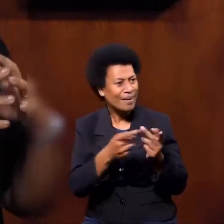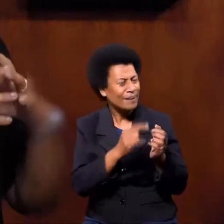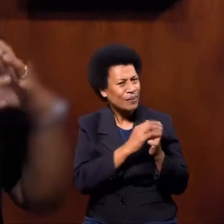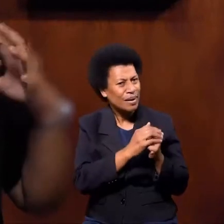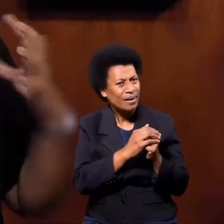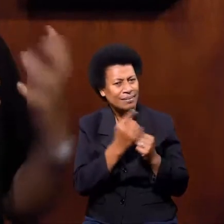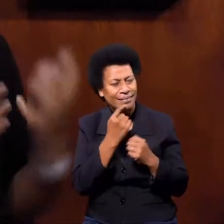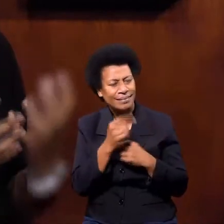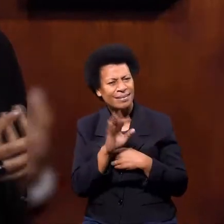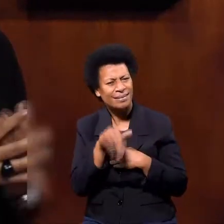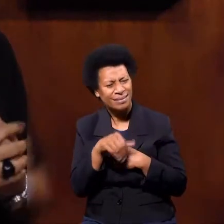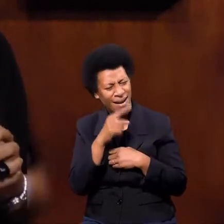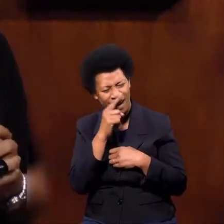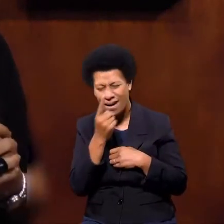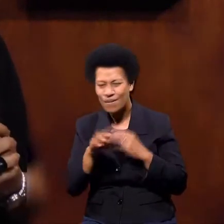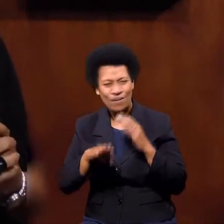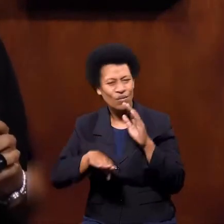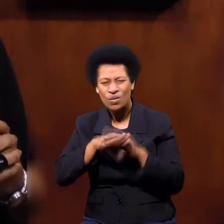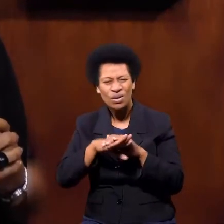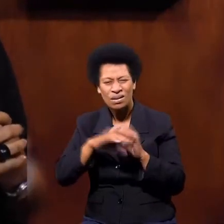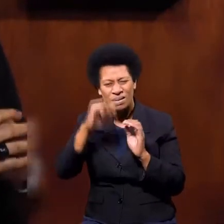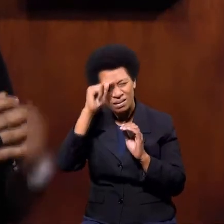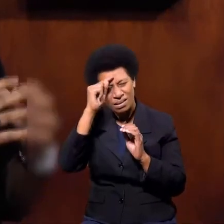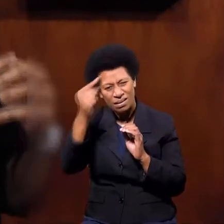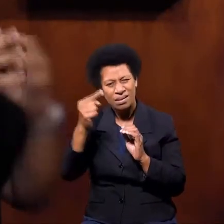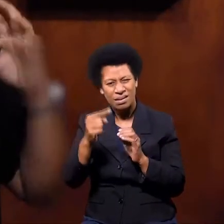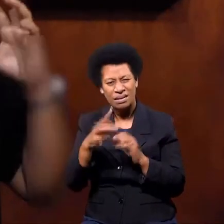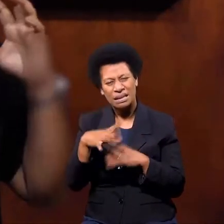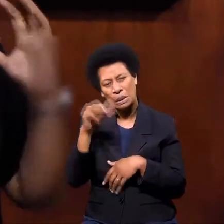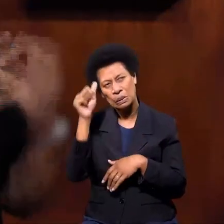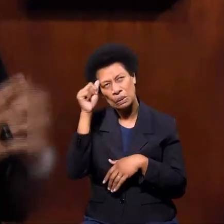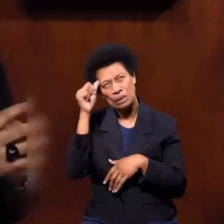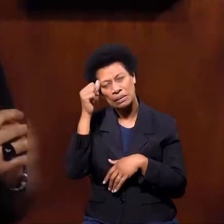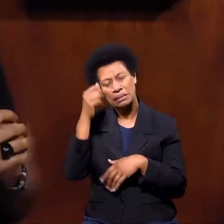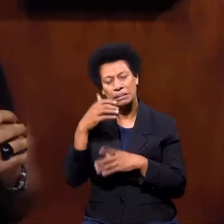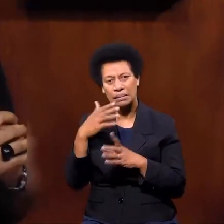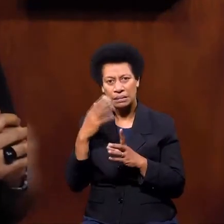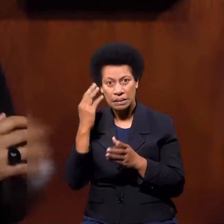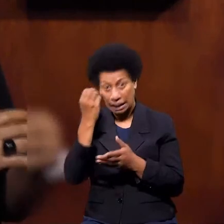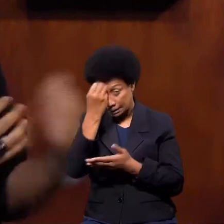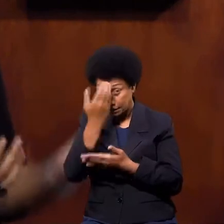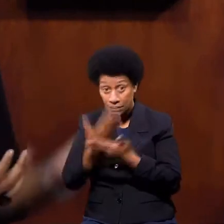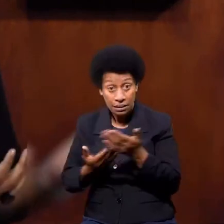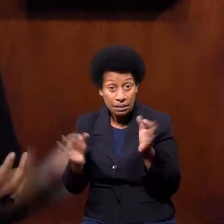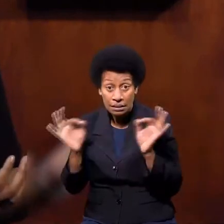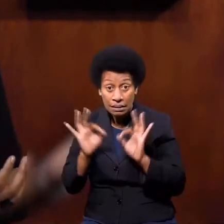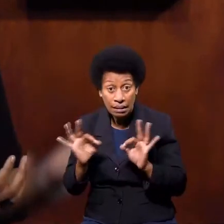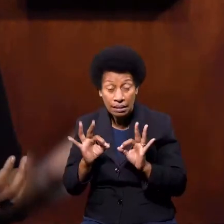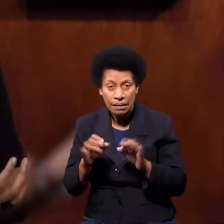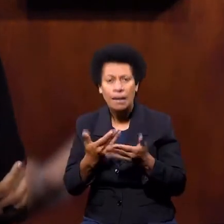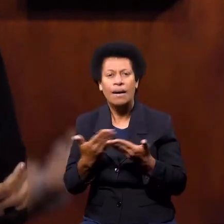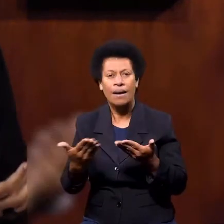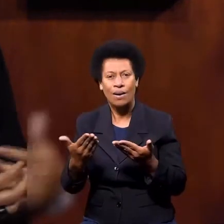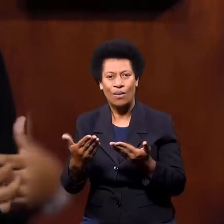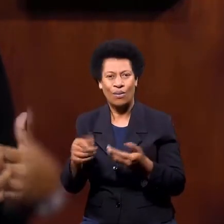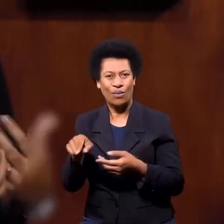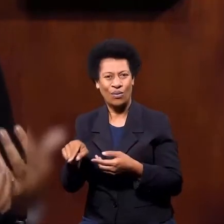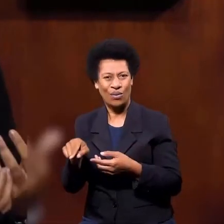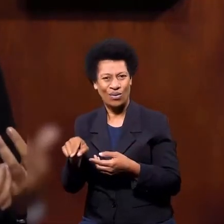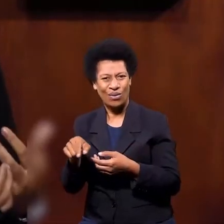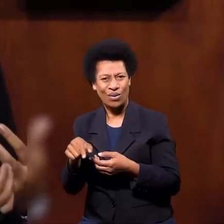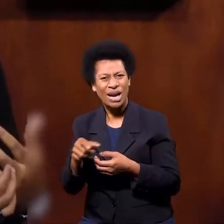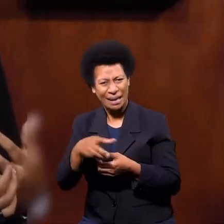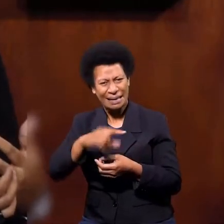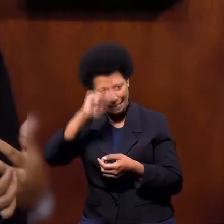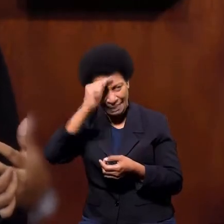cannot fully grasp the truth in the Bible if it's just knowledge you have and no experience. So to fear